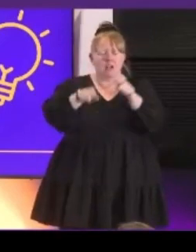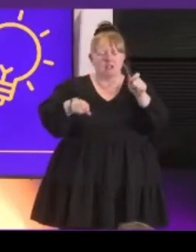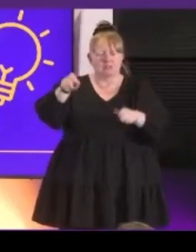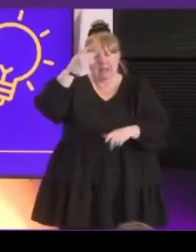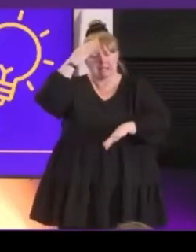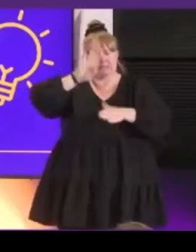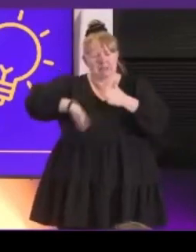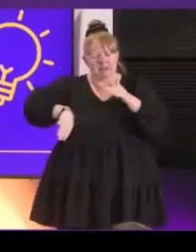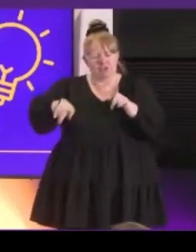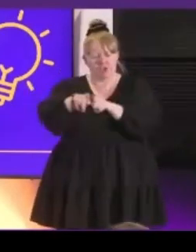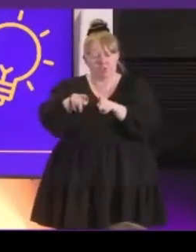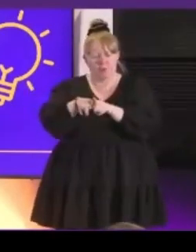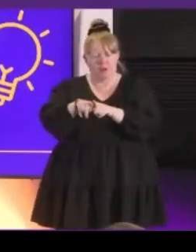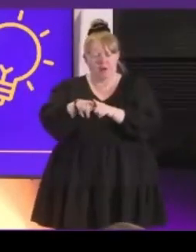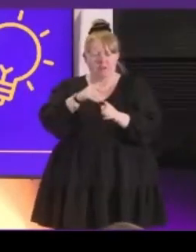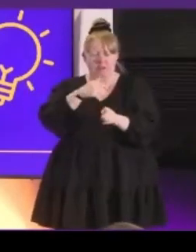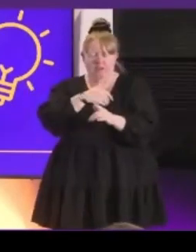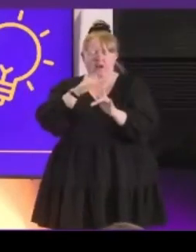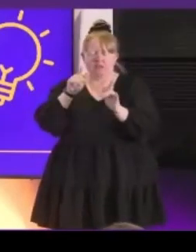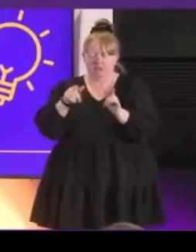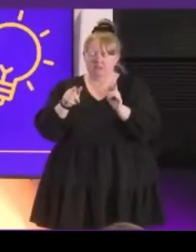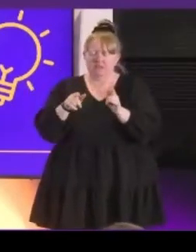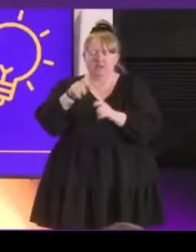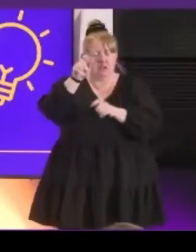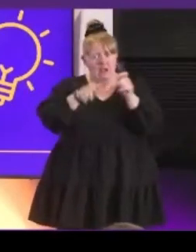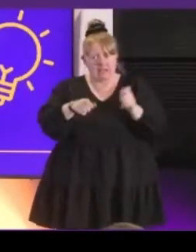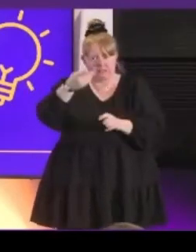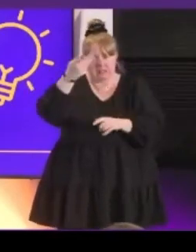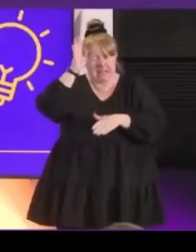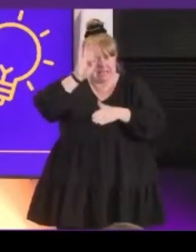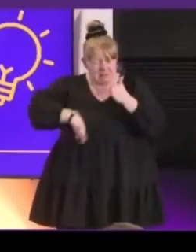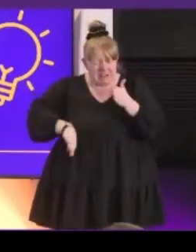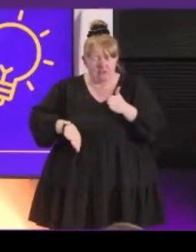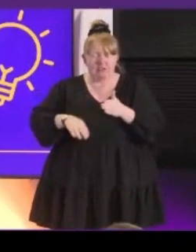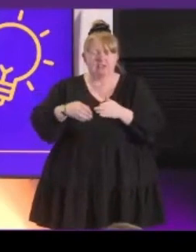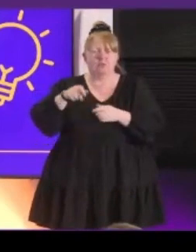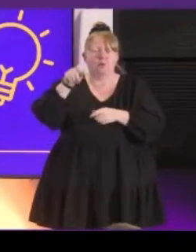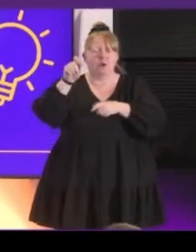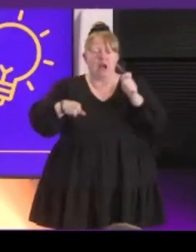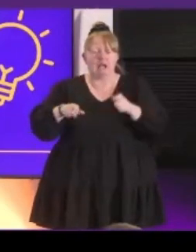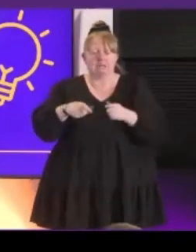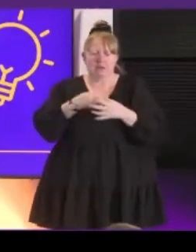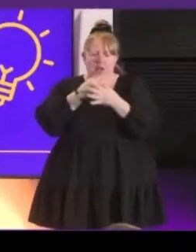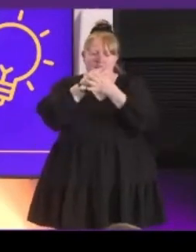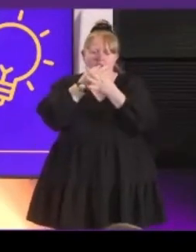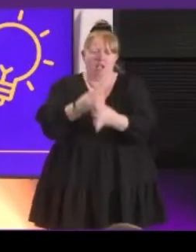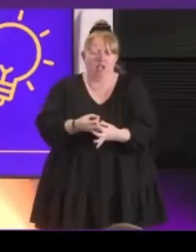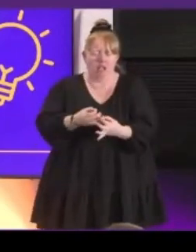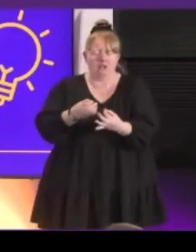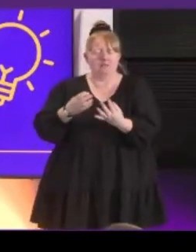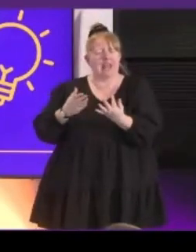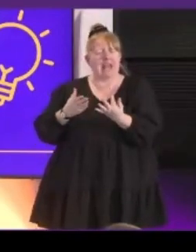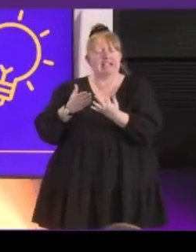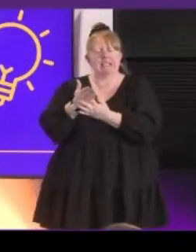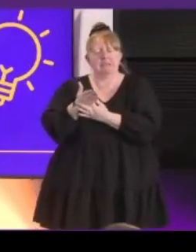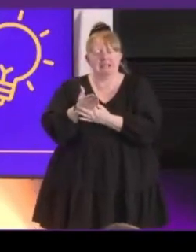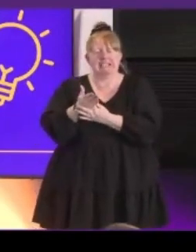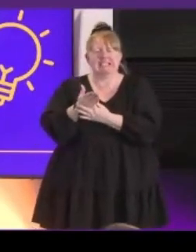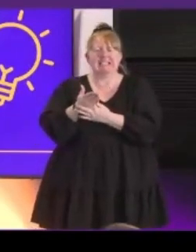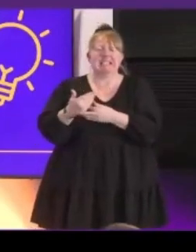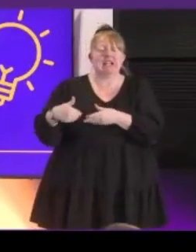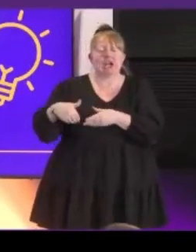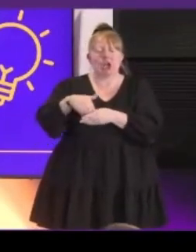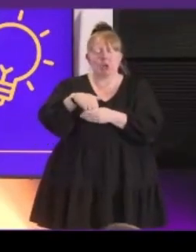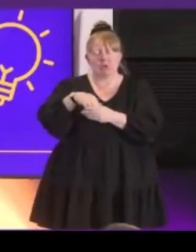experience. Everyone's talking about that, yeah? Customer experience or customer obsession. Accessibility and inclusive design is